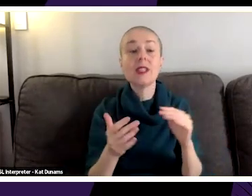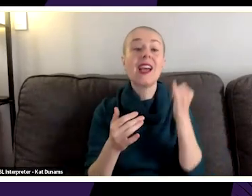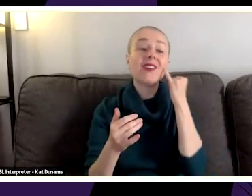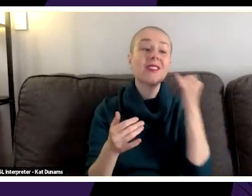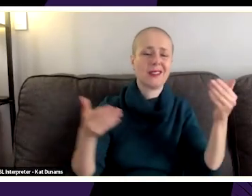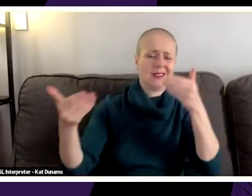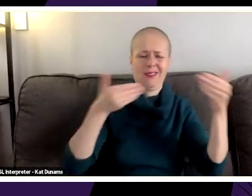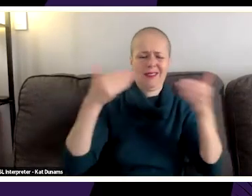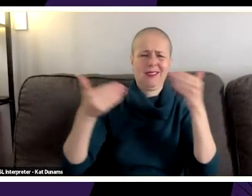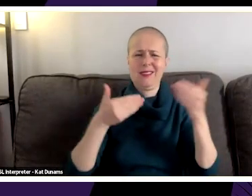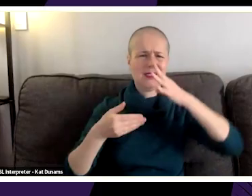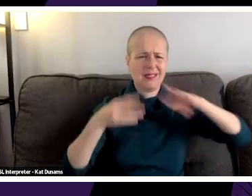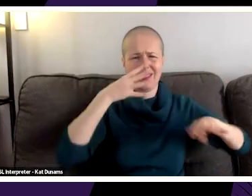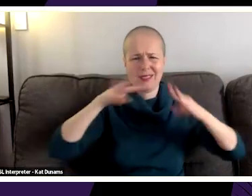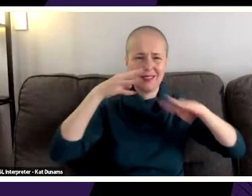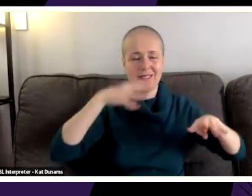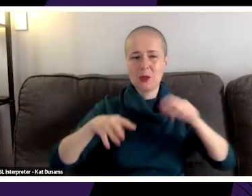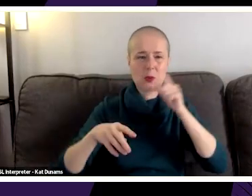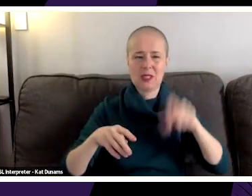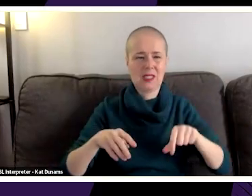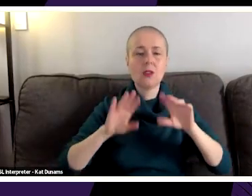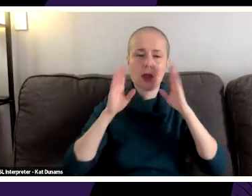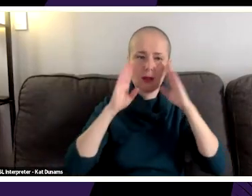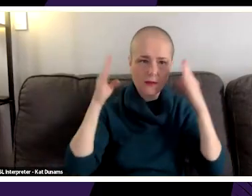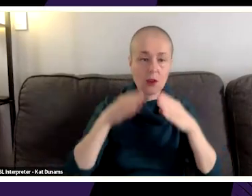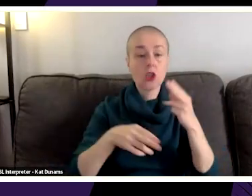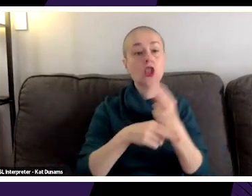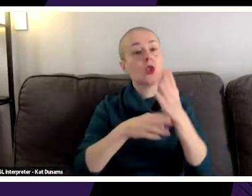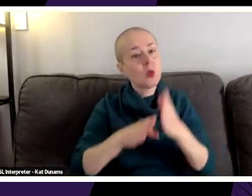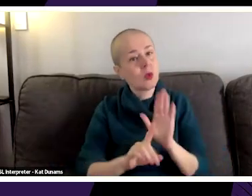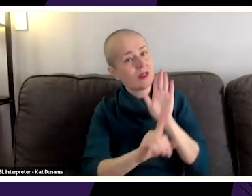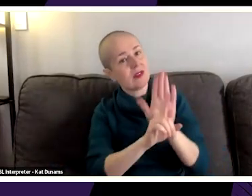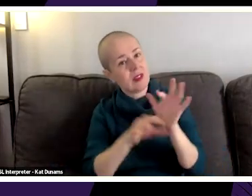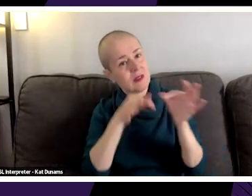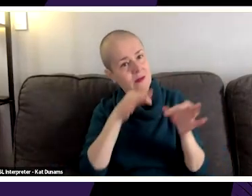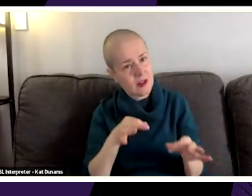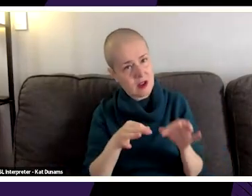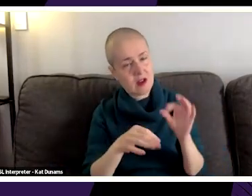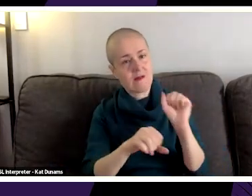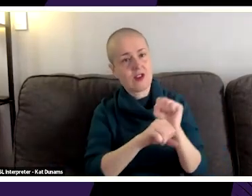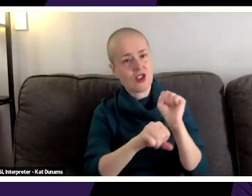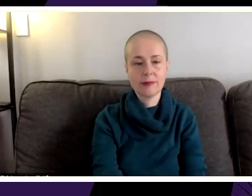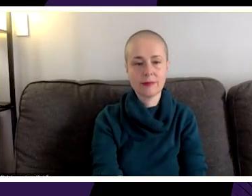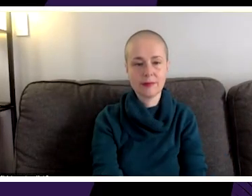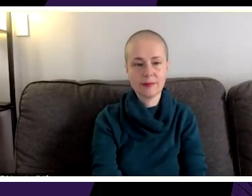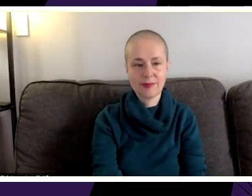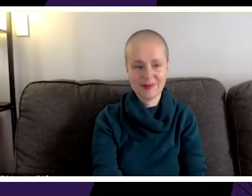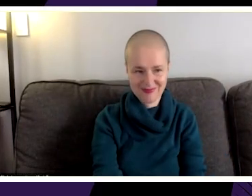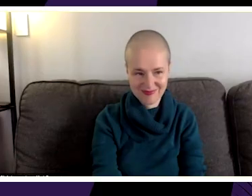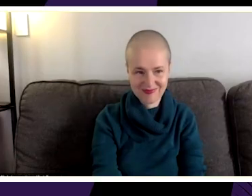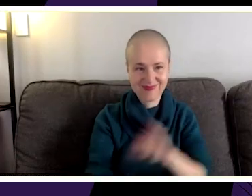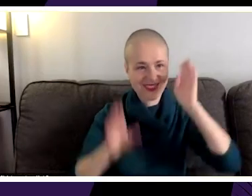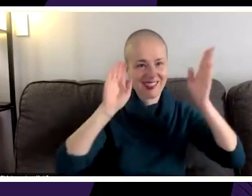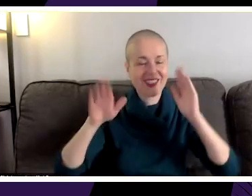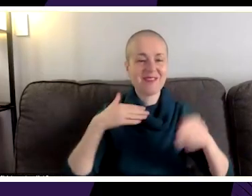recognizes user-defined functions. So yeah, let's make some noise in the chat for Cam. Here we go. Hello, everyone. My